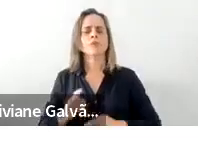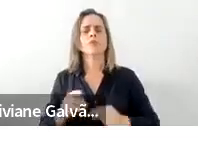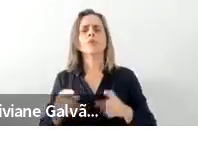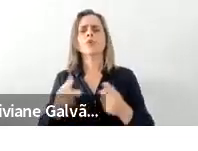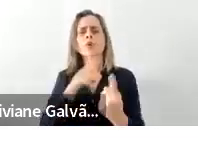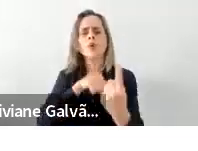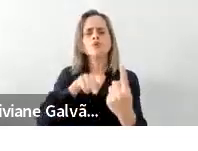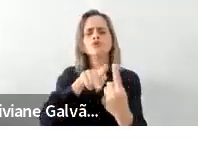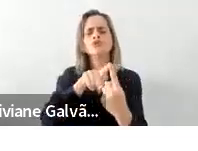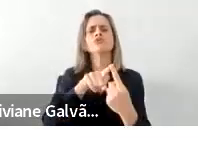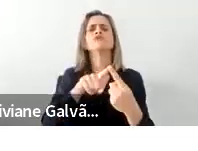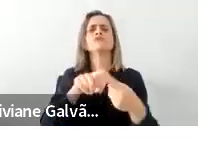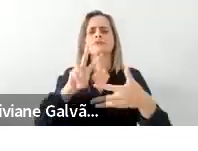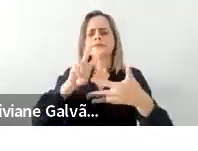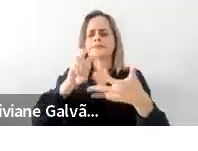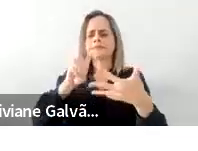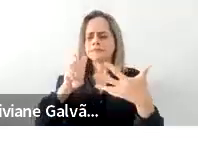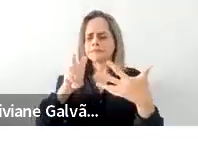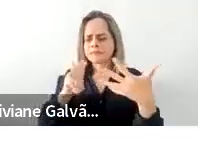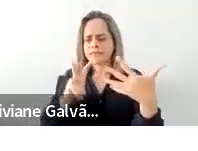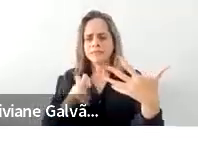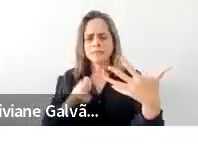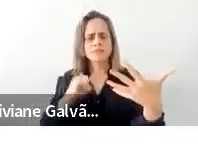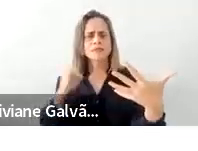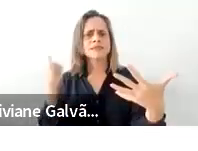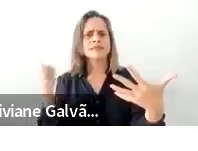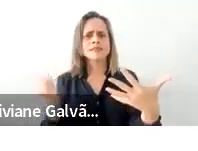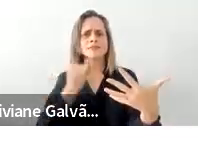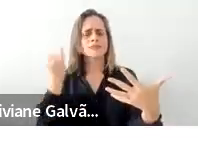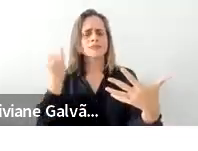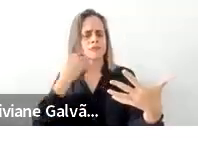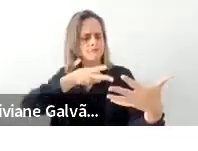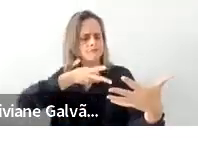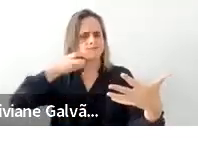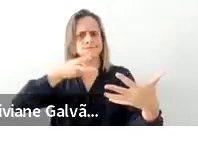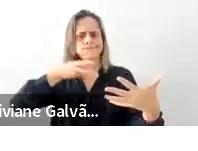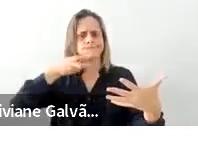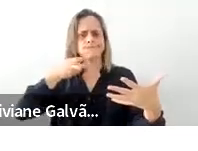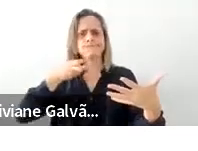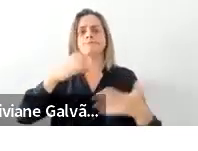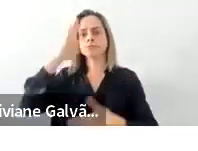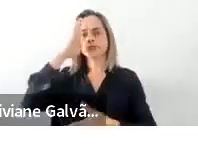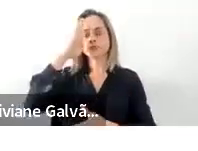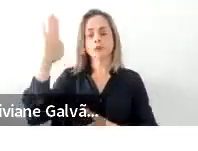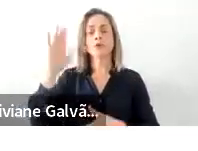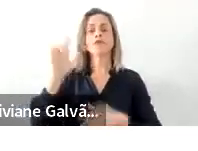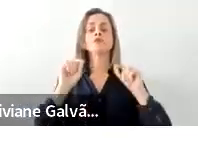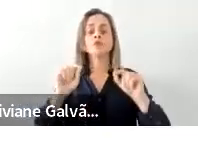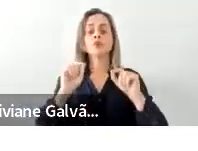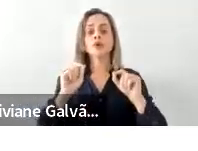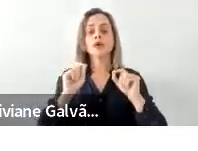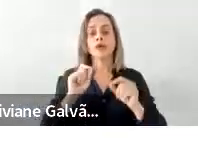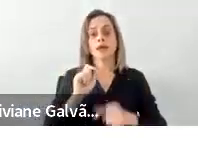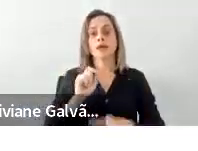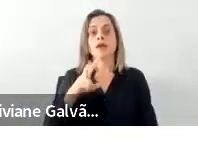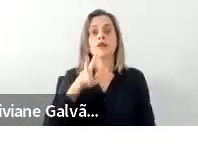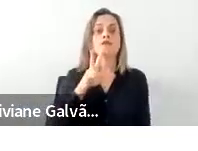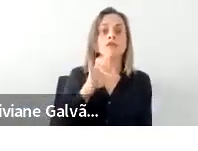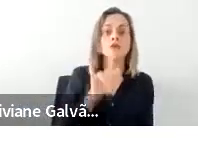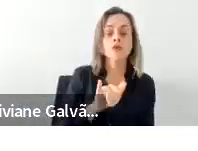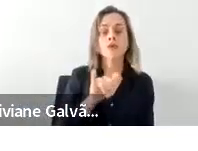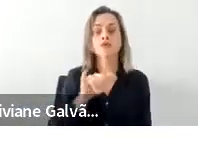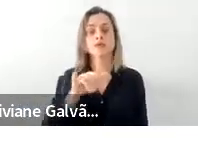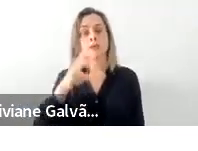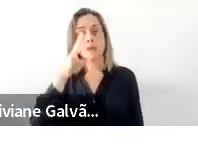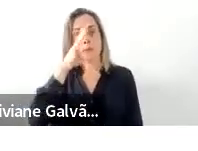us, specifically in the relationship between Vygotsky and Marx, in